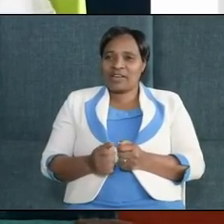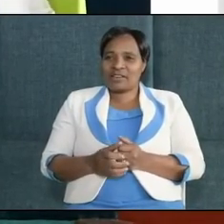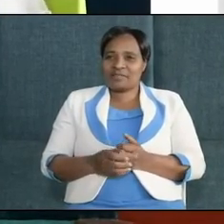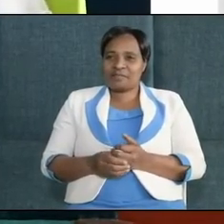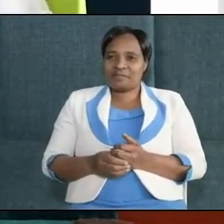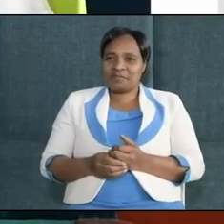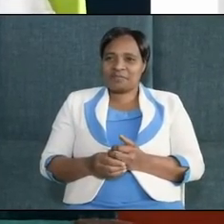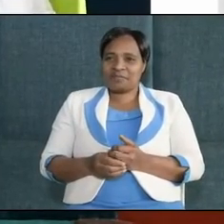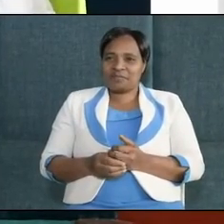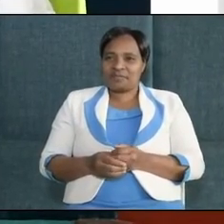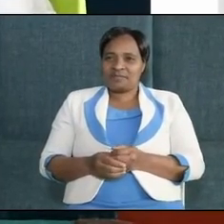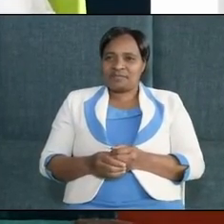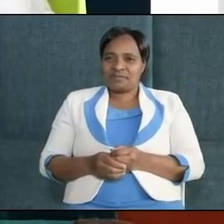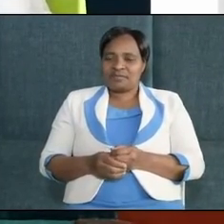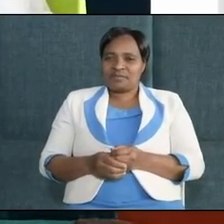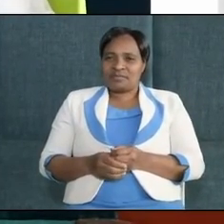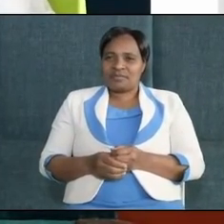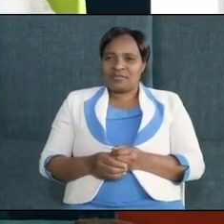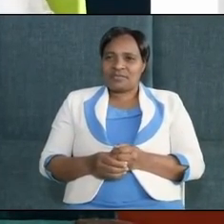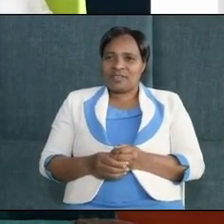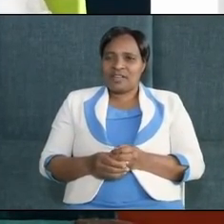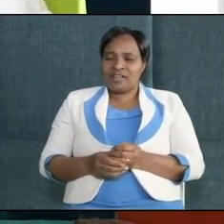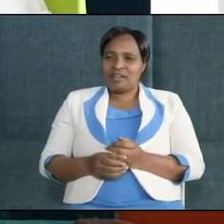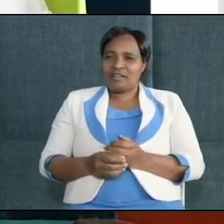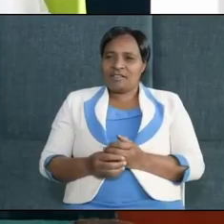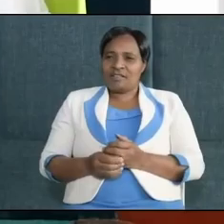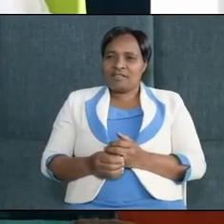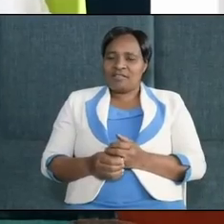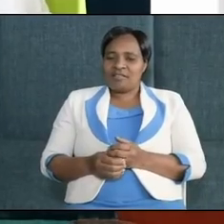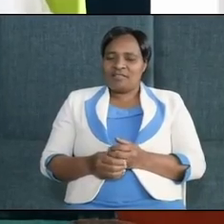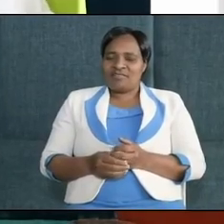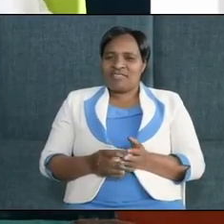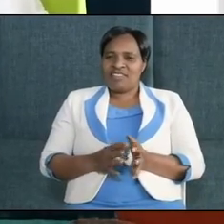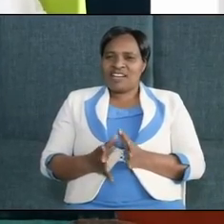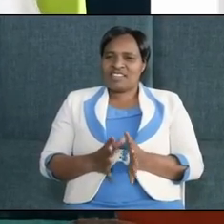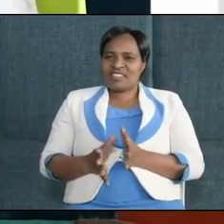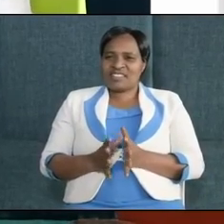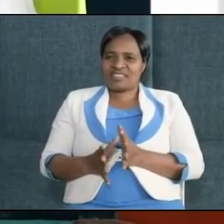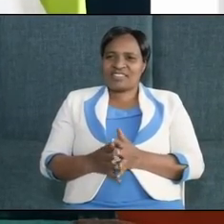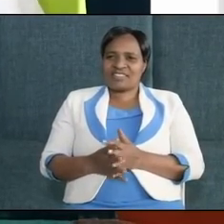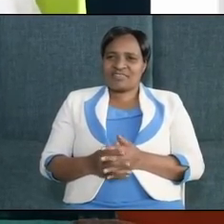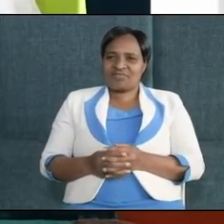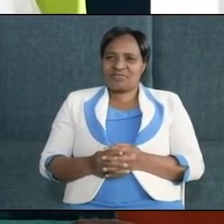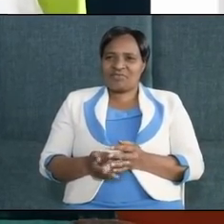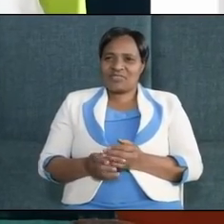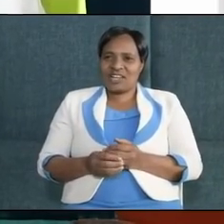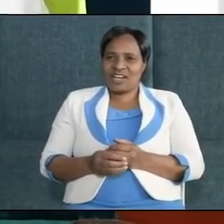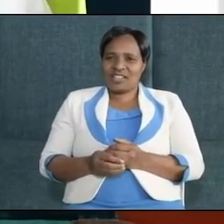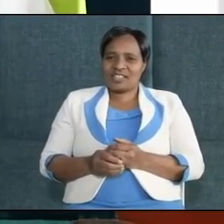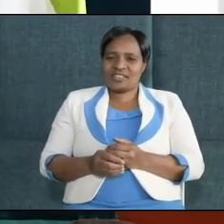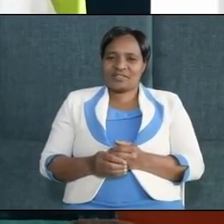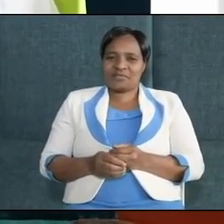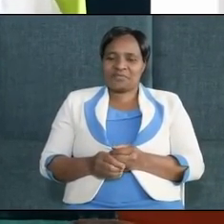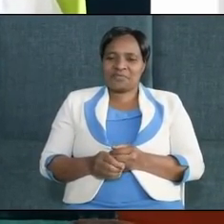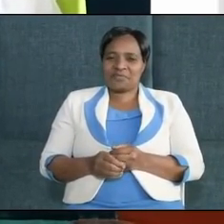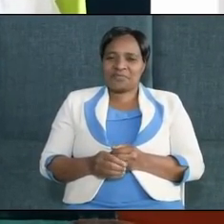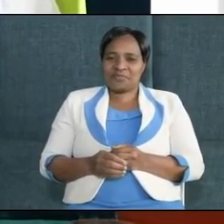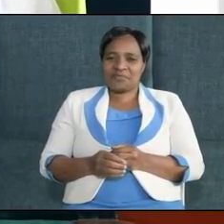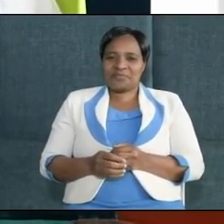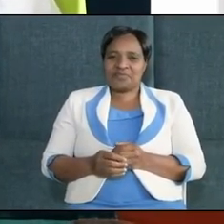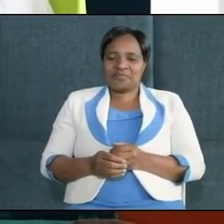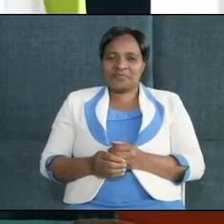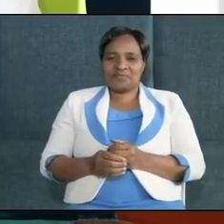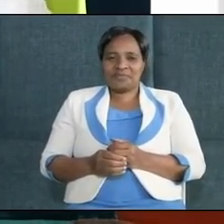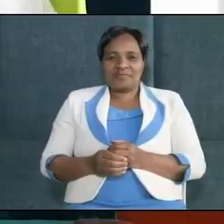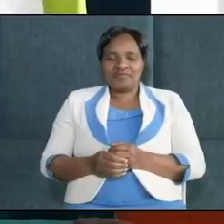and pull, but we are standing, God is in control. Stand